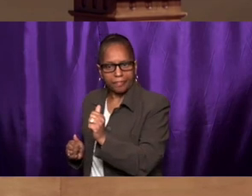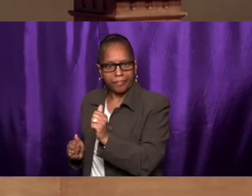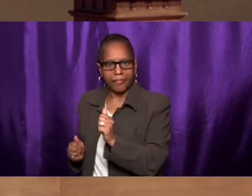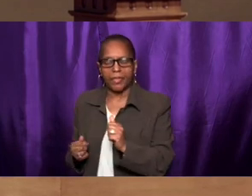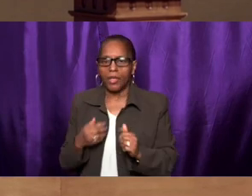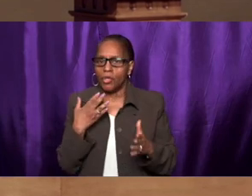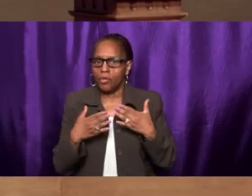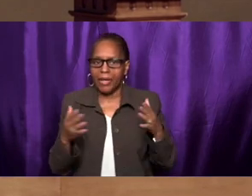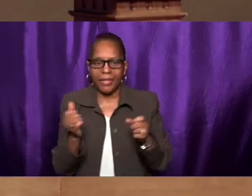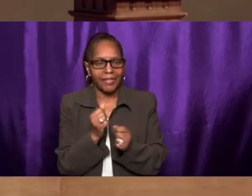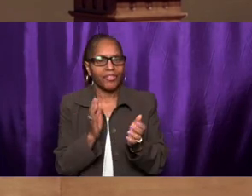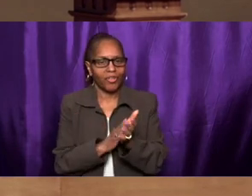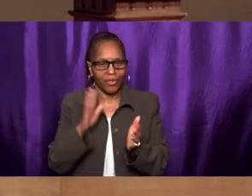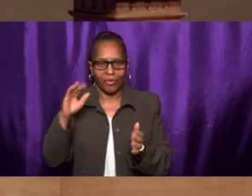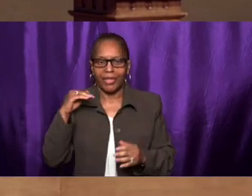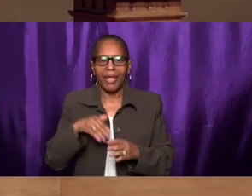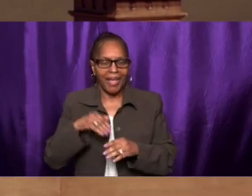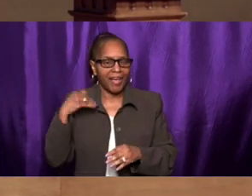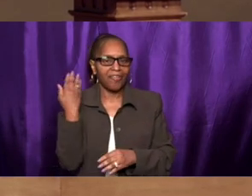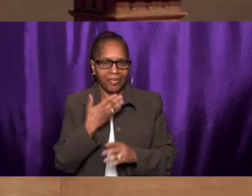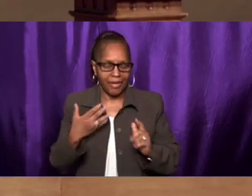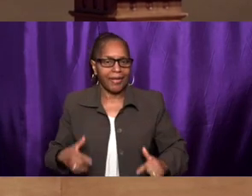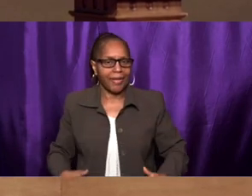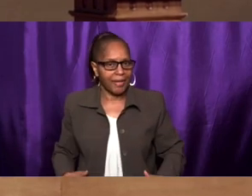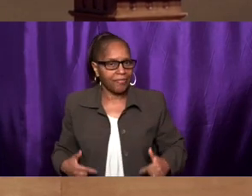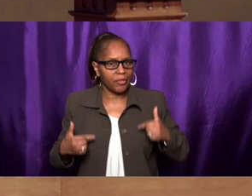that you might get the glory out of our lives.